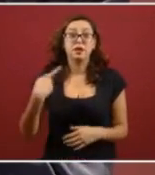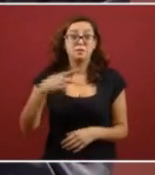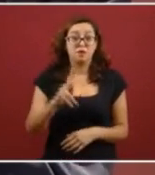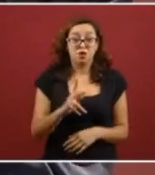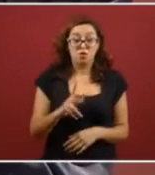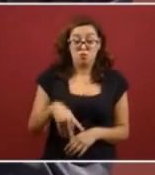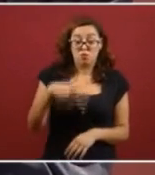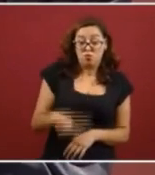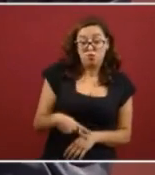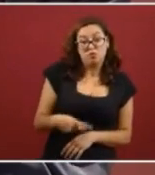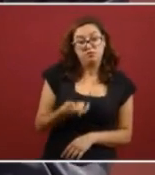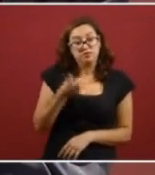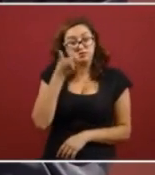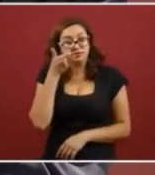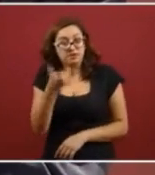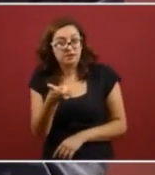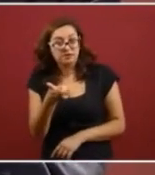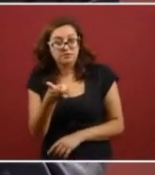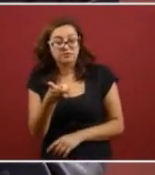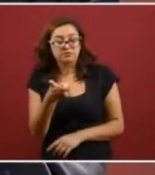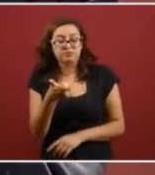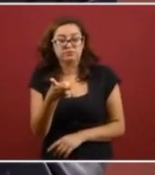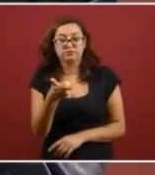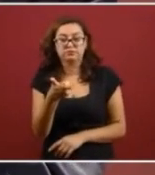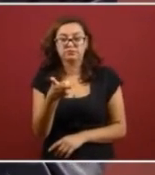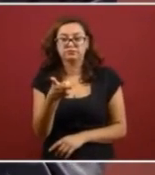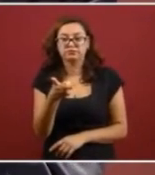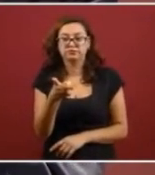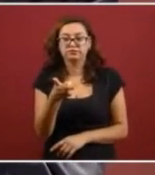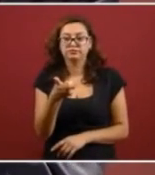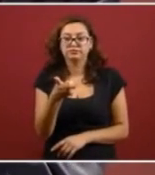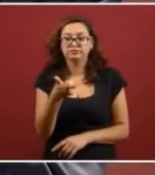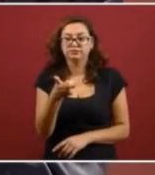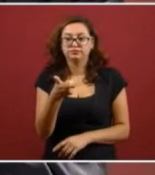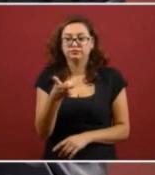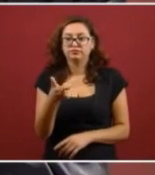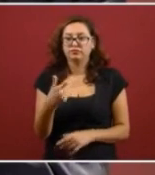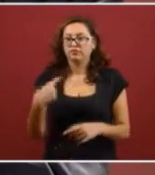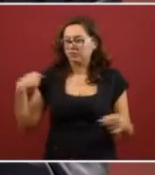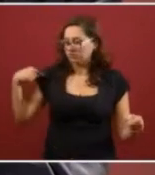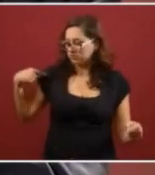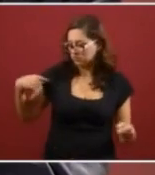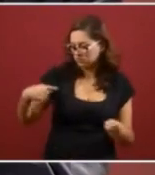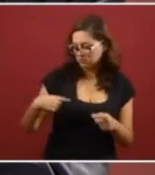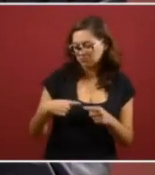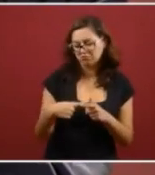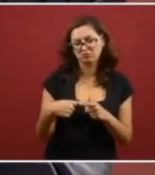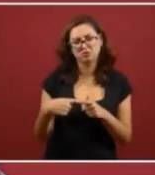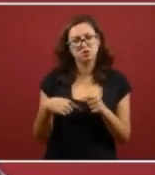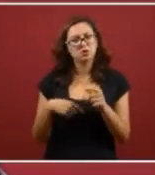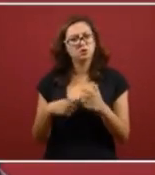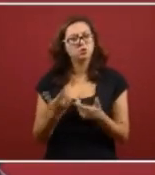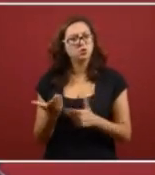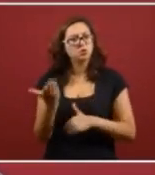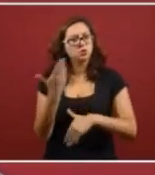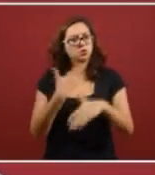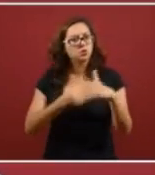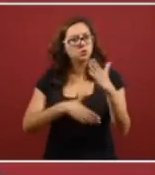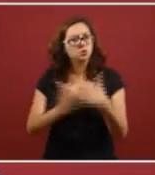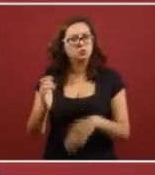moneda, of our money es the, la moneda que más se ha fortalecido is the